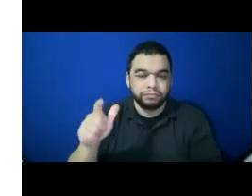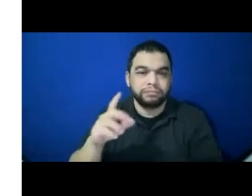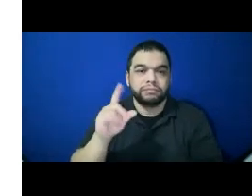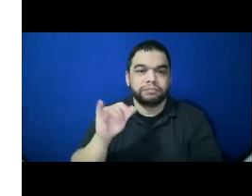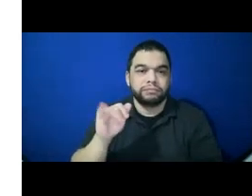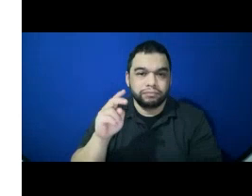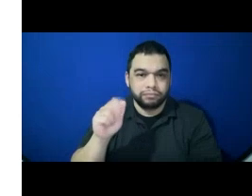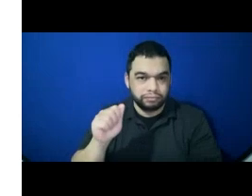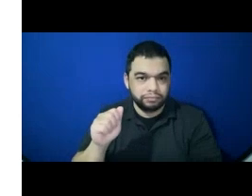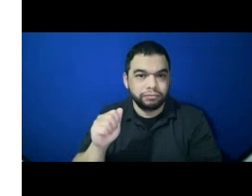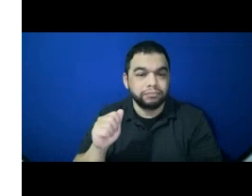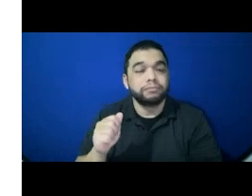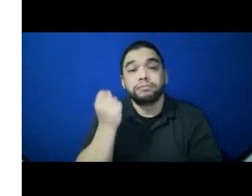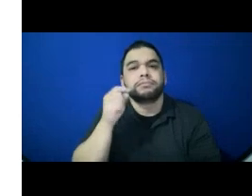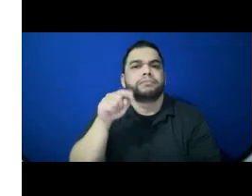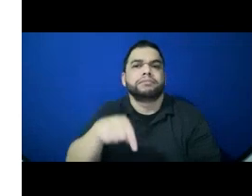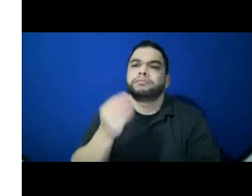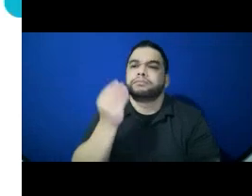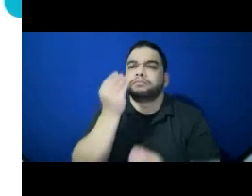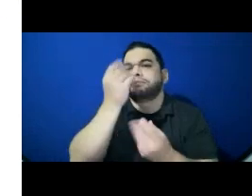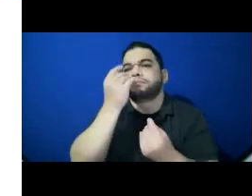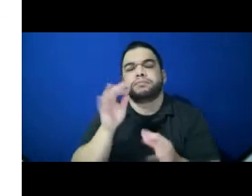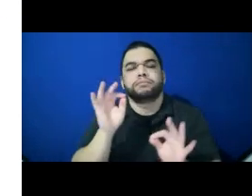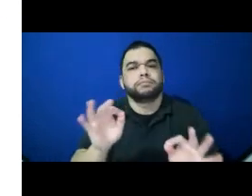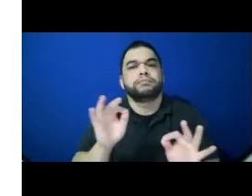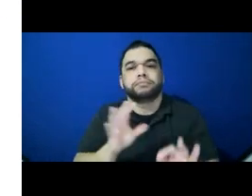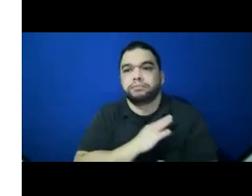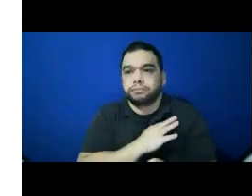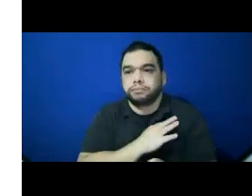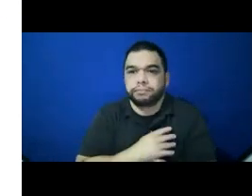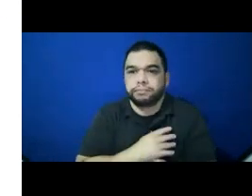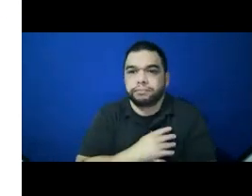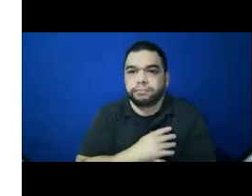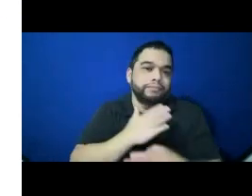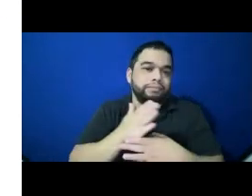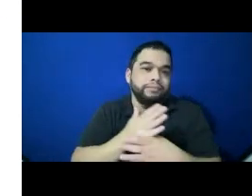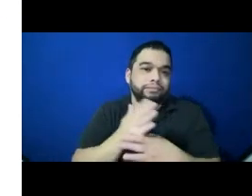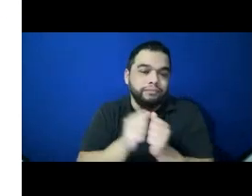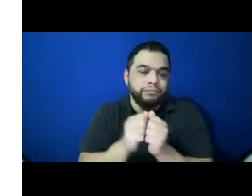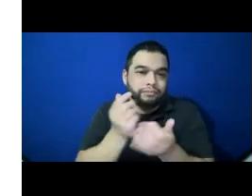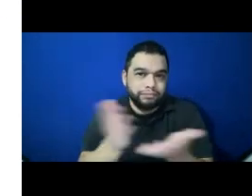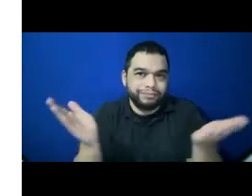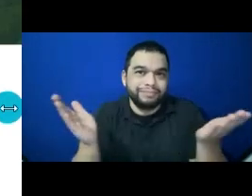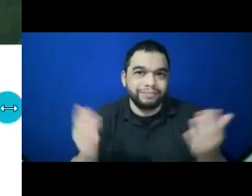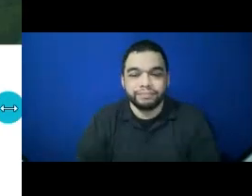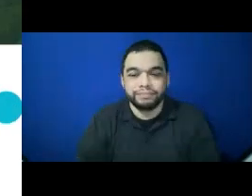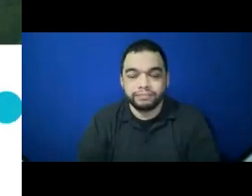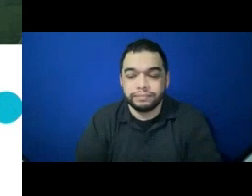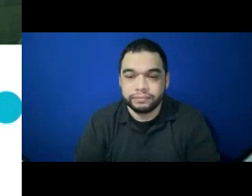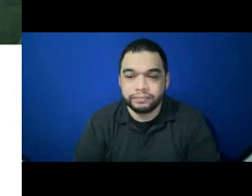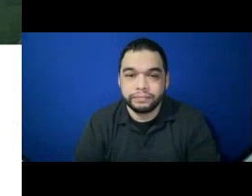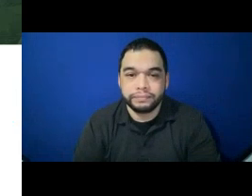that we're happy to share with folks today. And let's see, next slide.